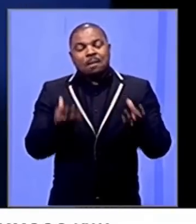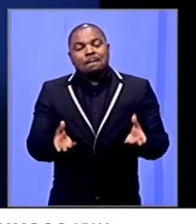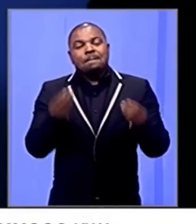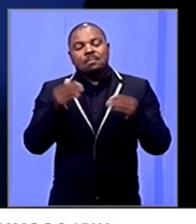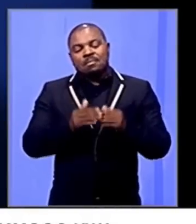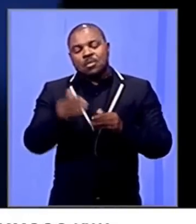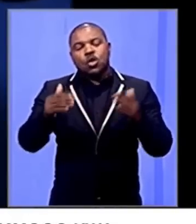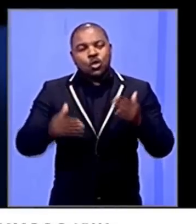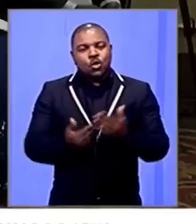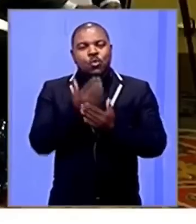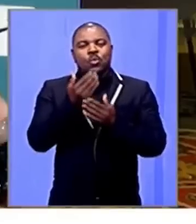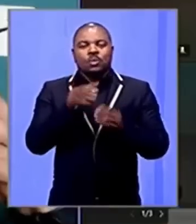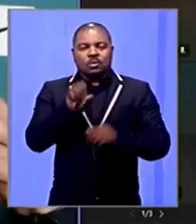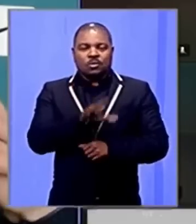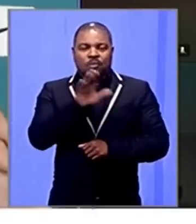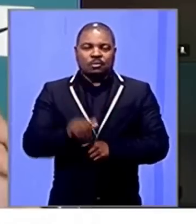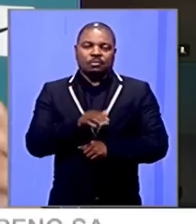montšhwa.